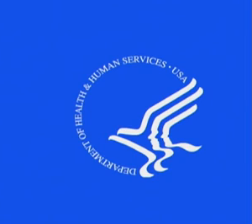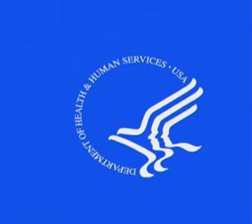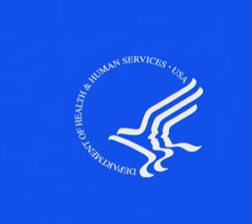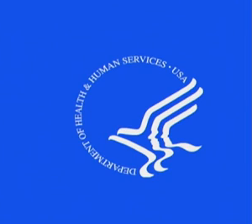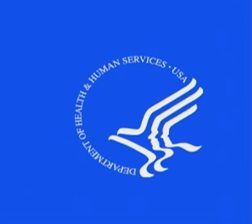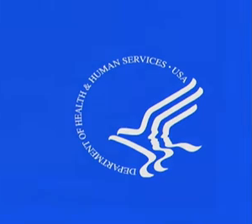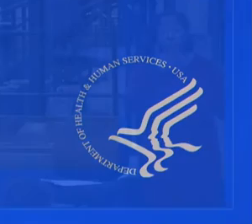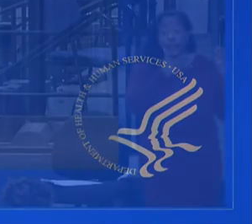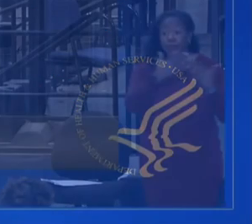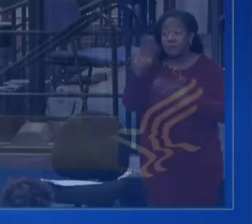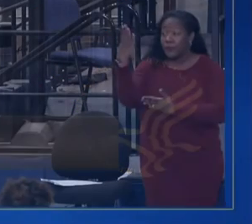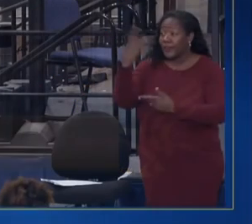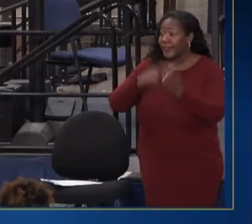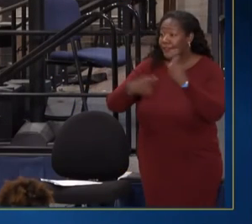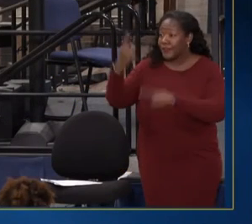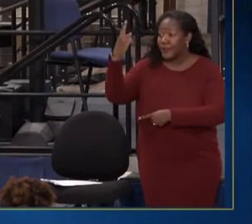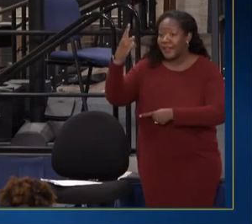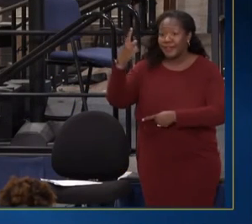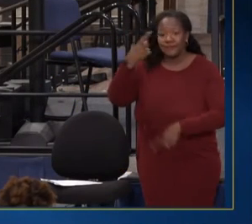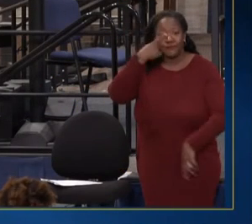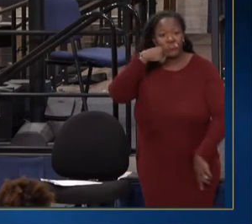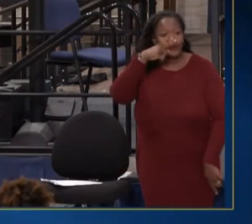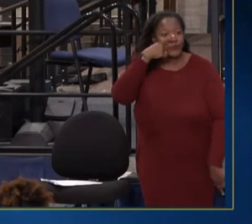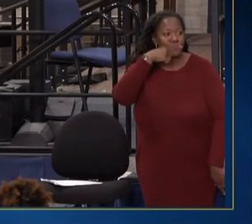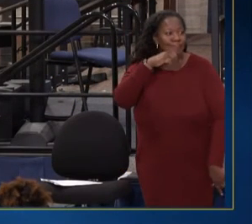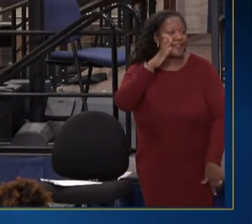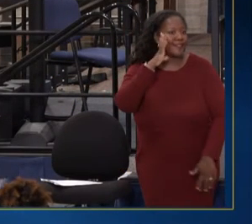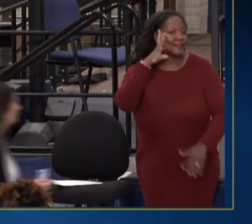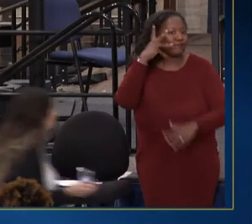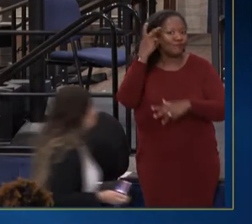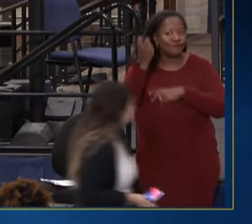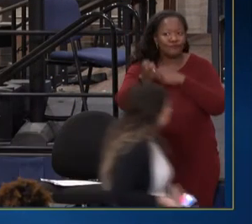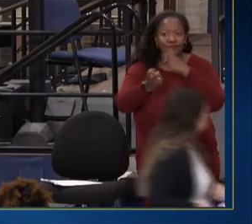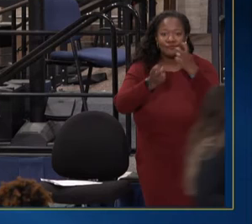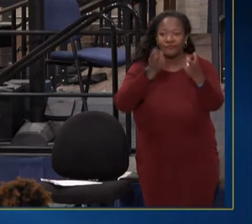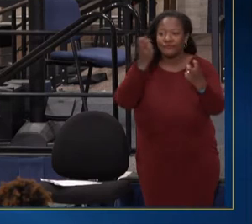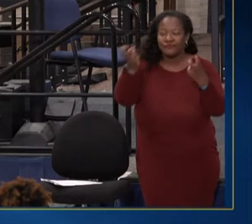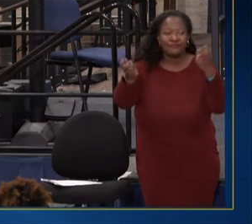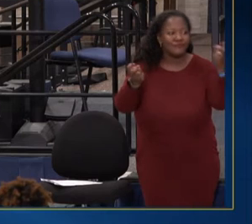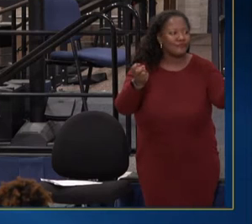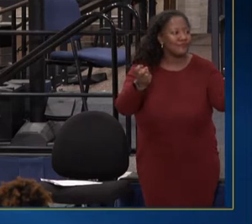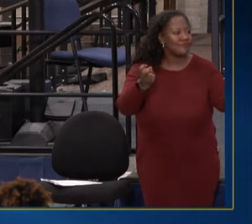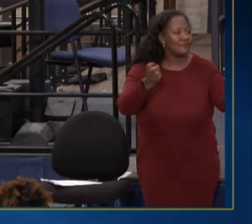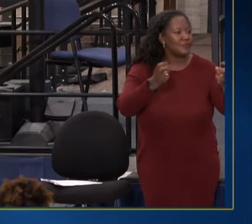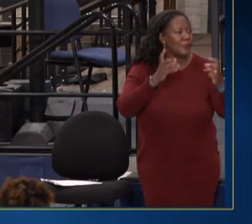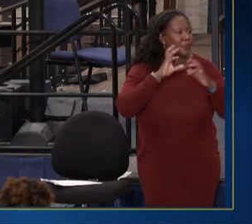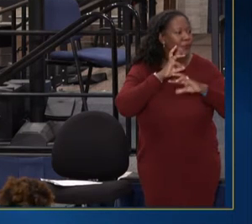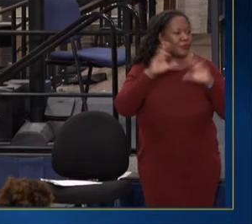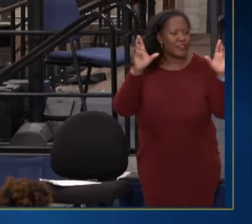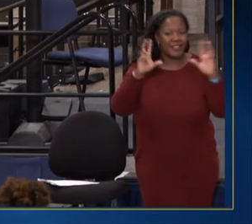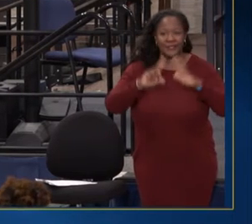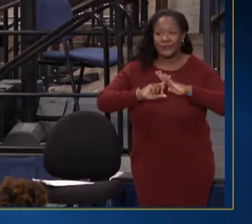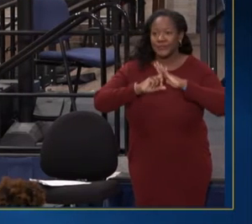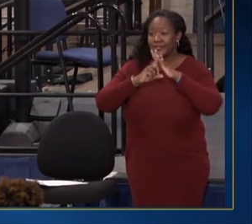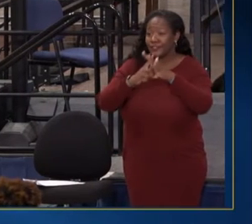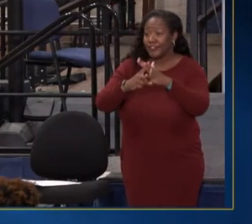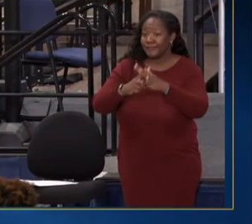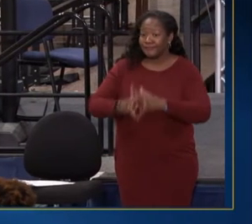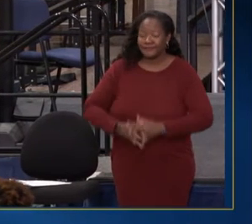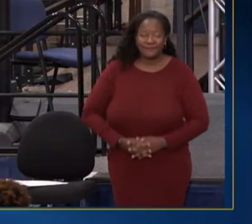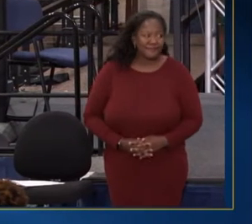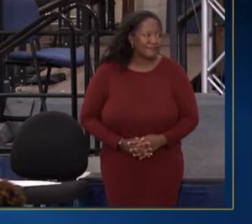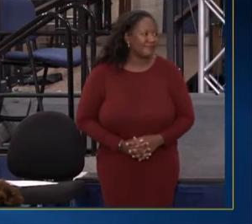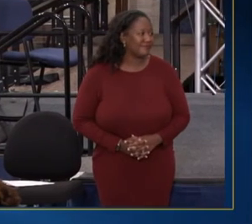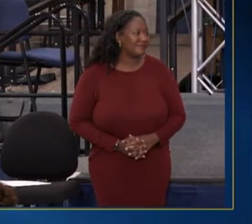Good morning, everyone. If you please kindly take your seats, we are about to get started.